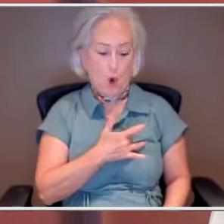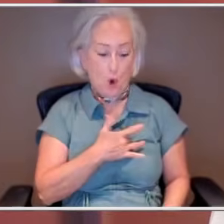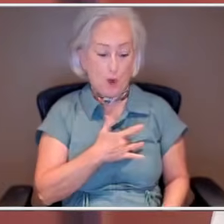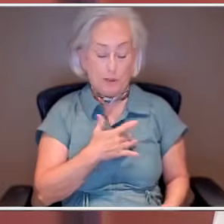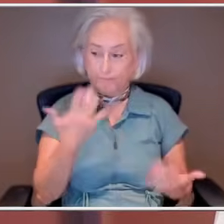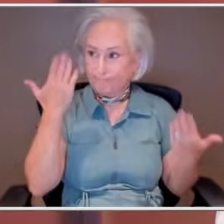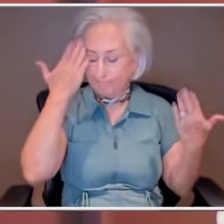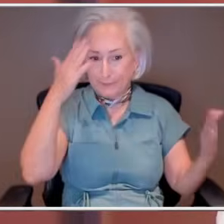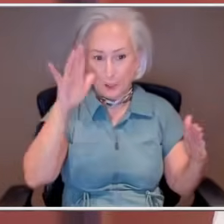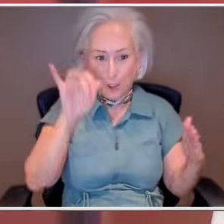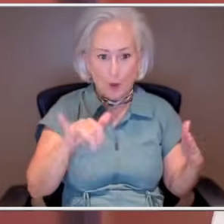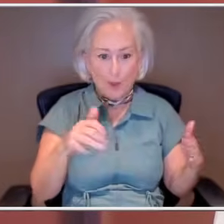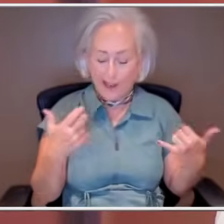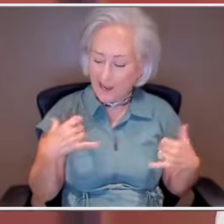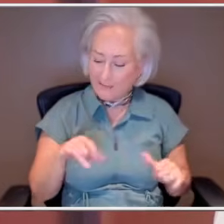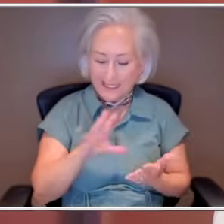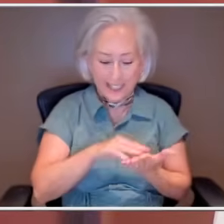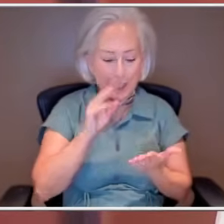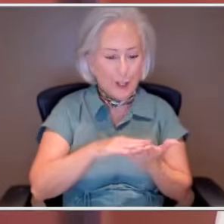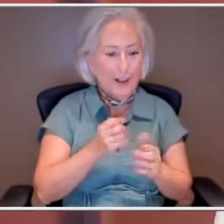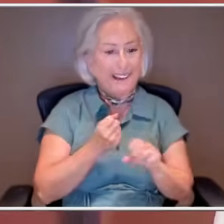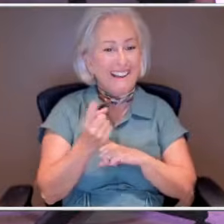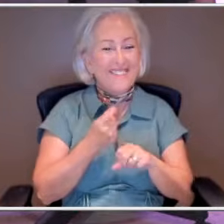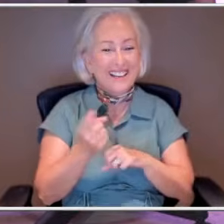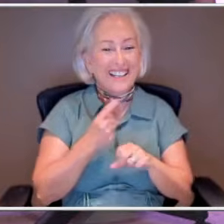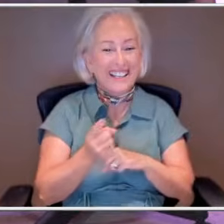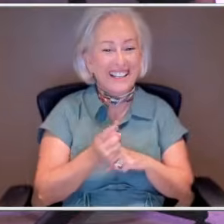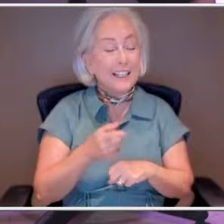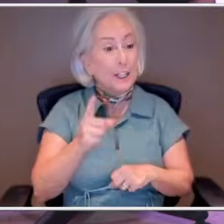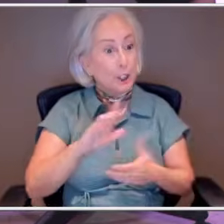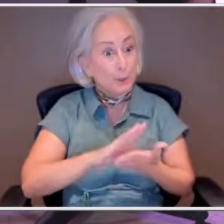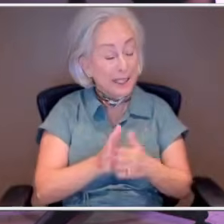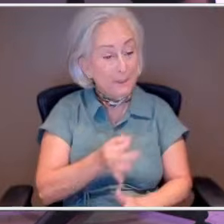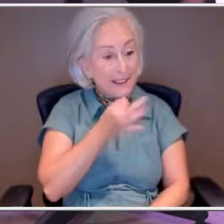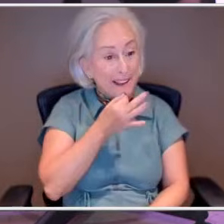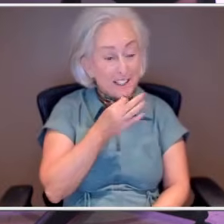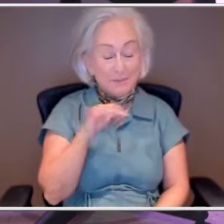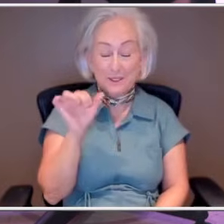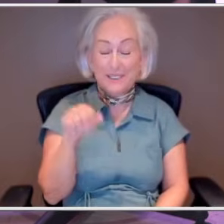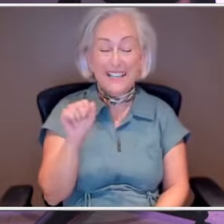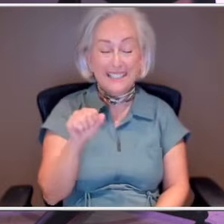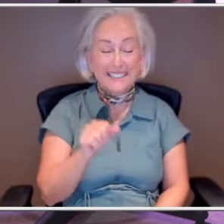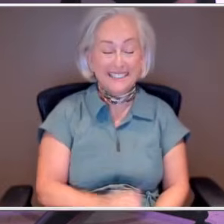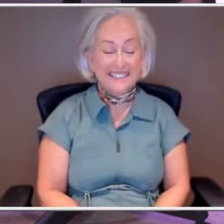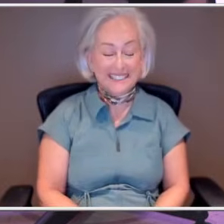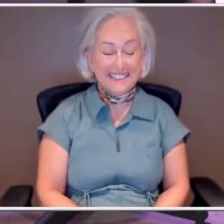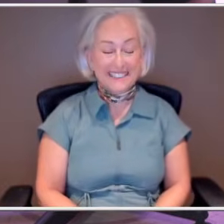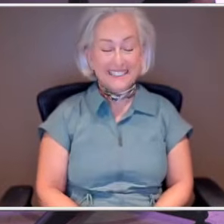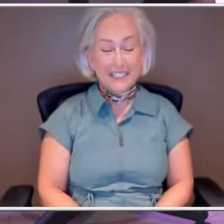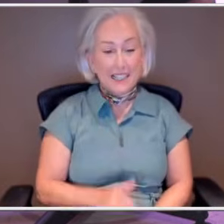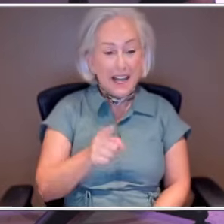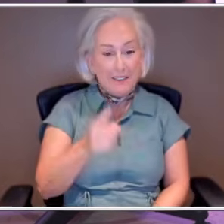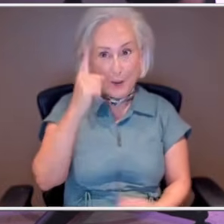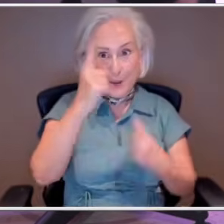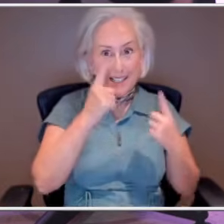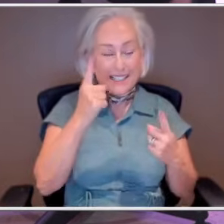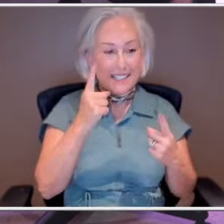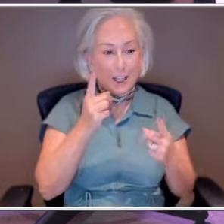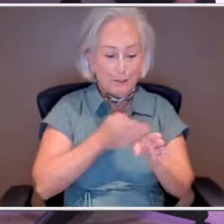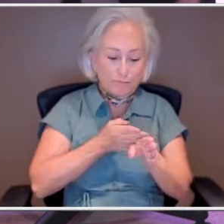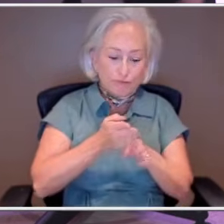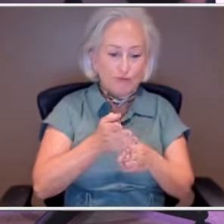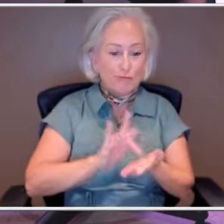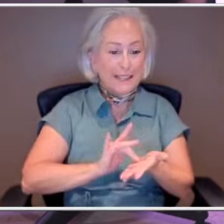things, honestly, every year. You're becoming an expert in cardiac care. Do you ever Right. consider a career in medicine?